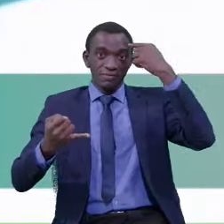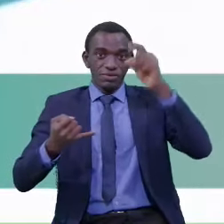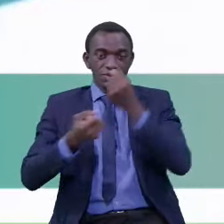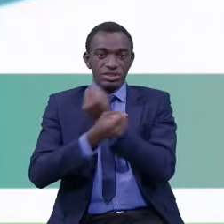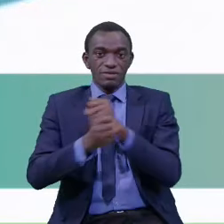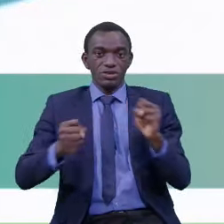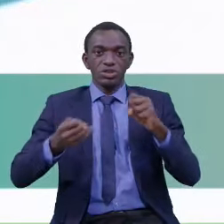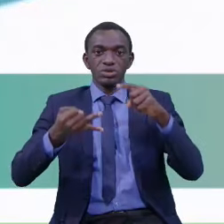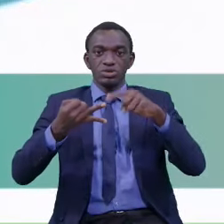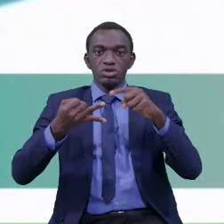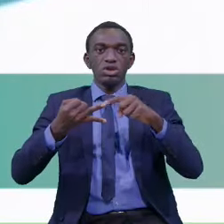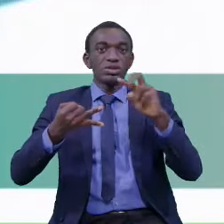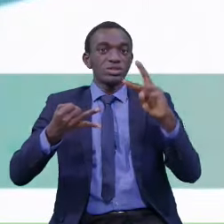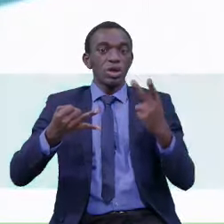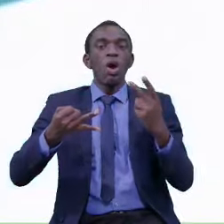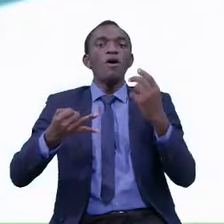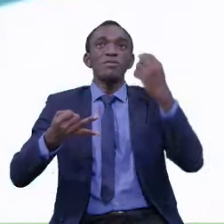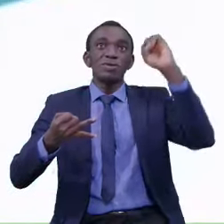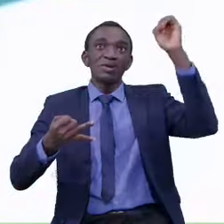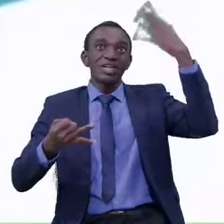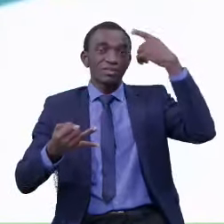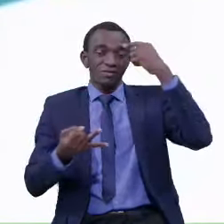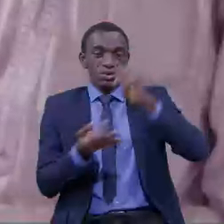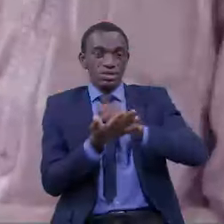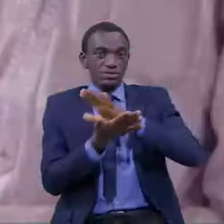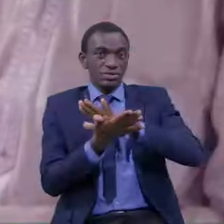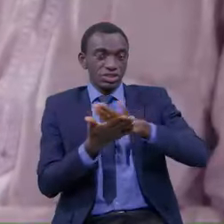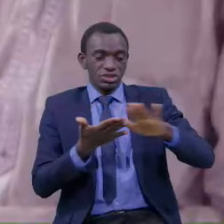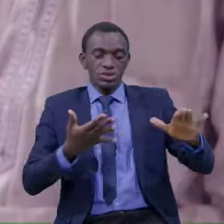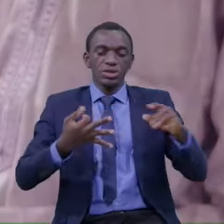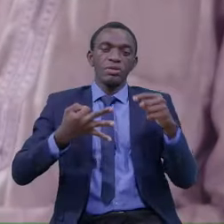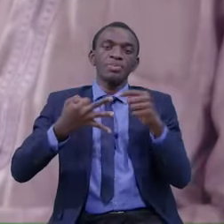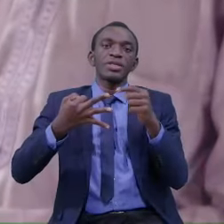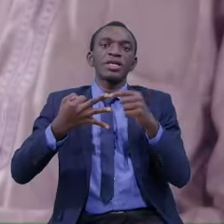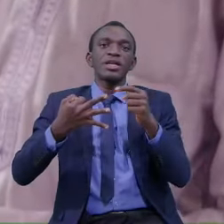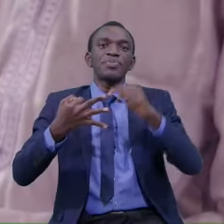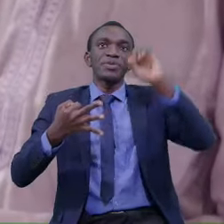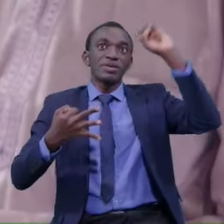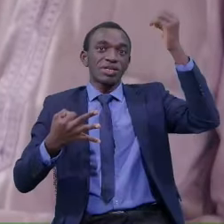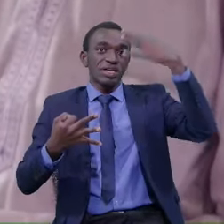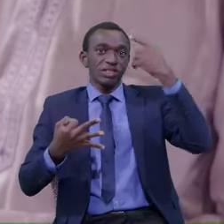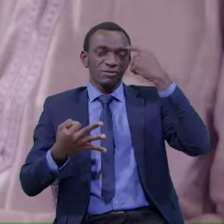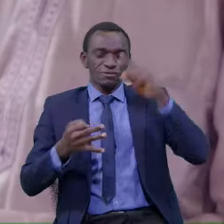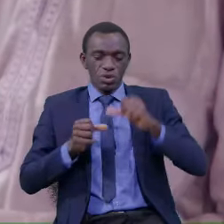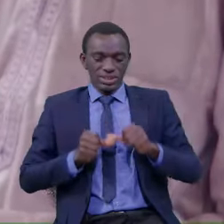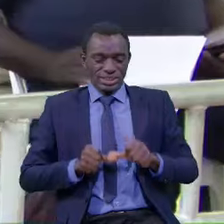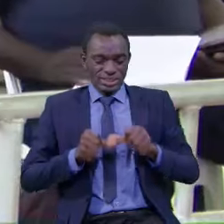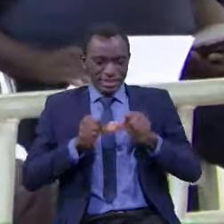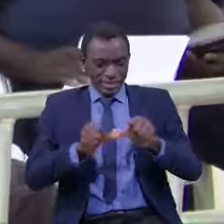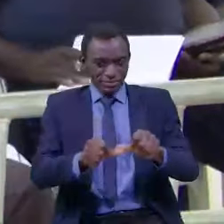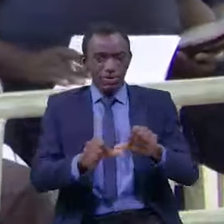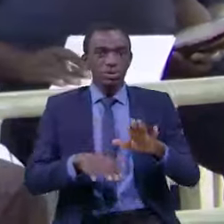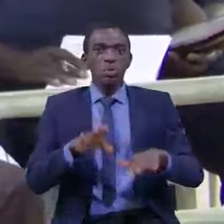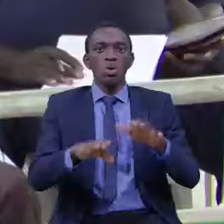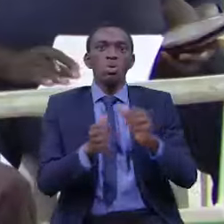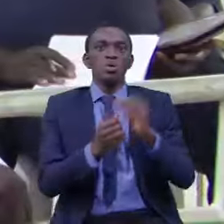grace for sanctification. Number three, grace for steadfastness. You see, there are people,